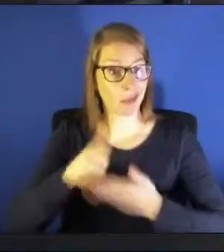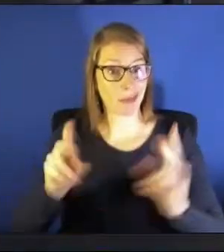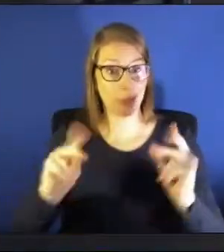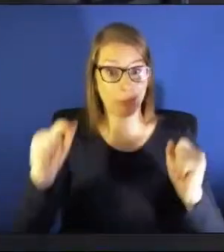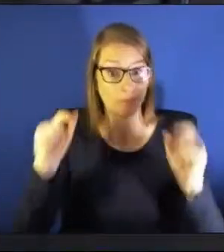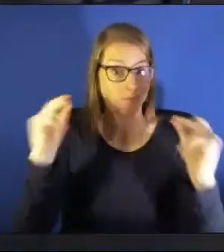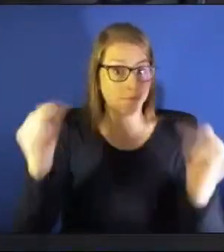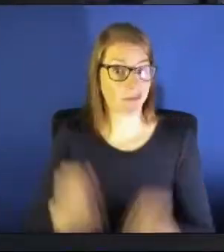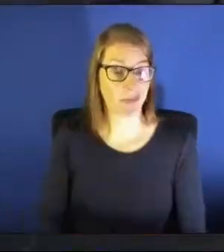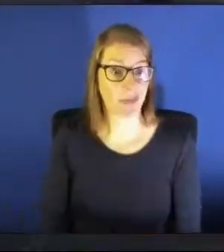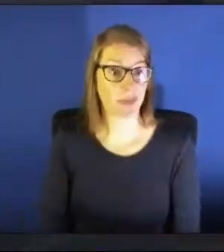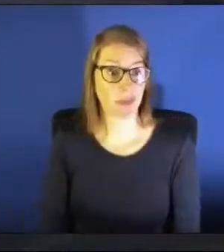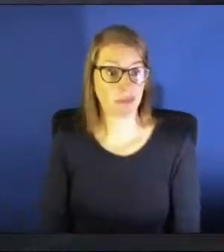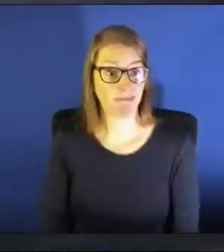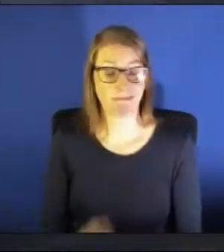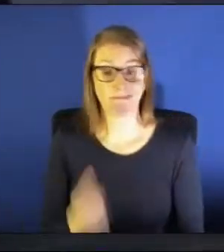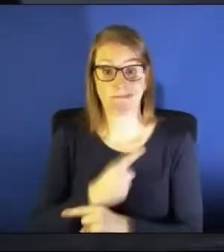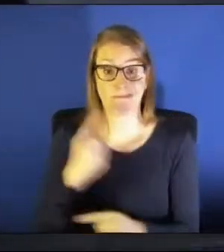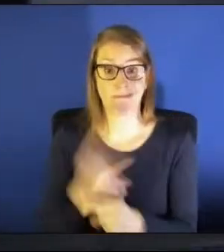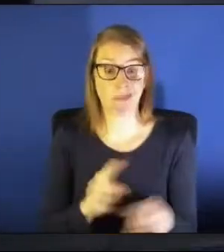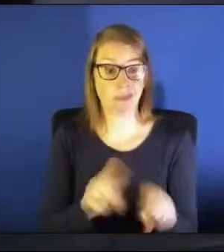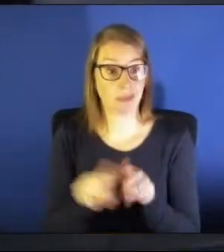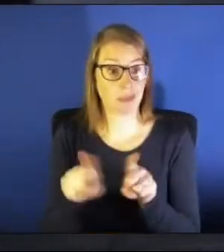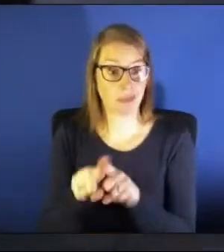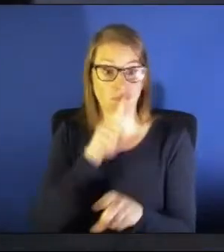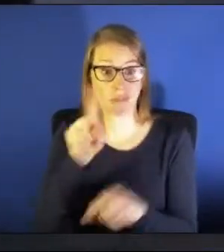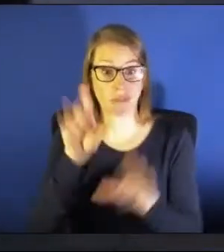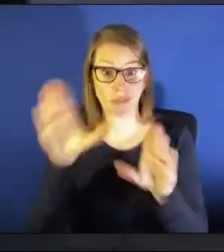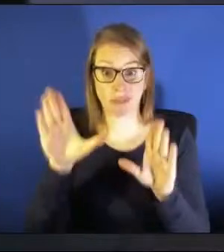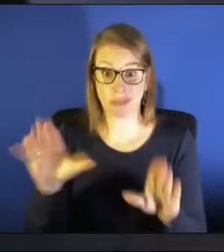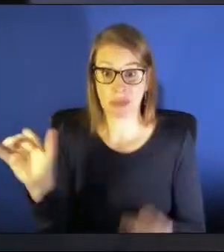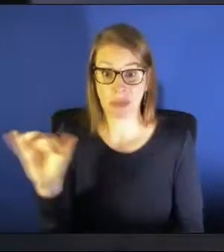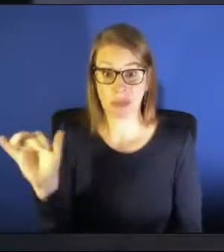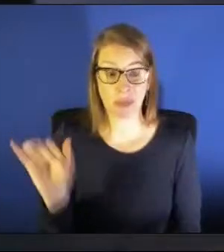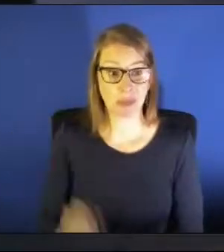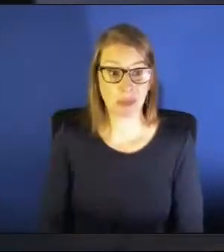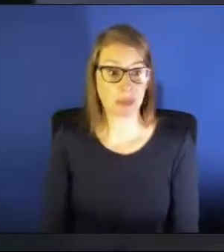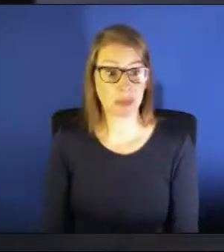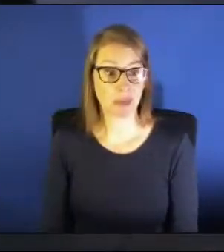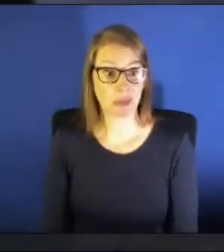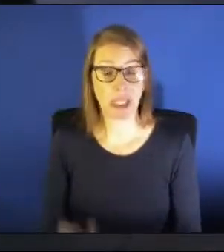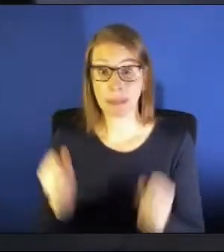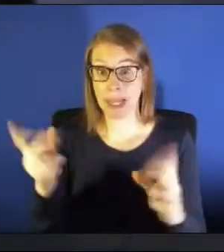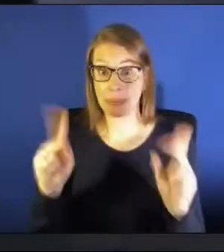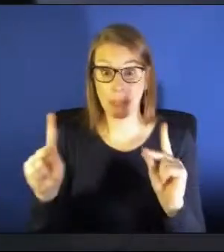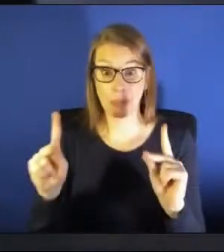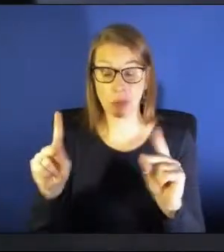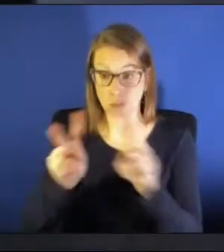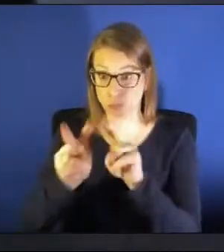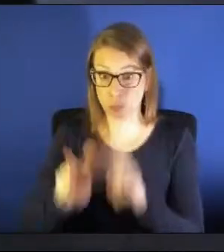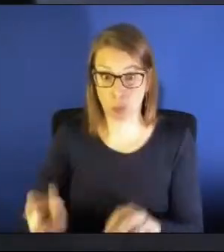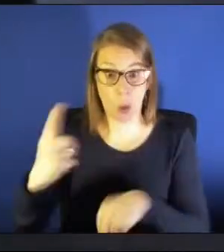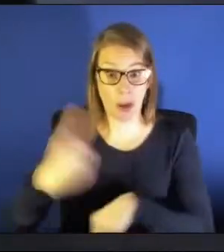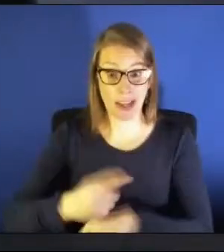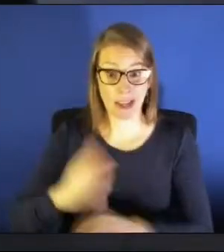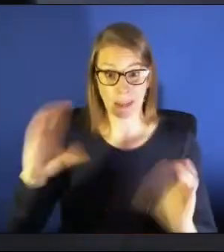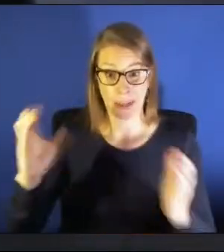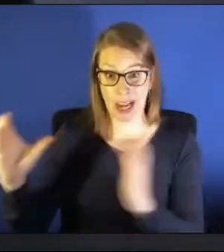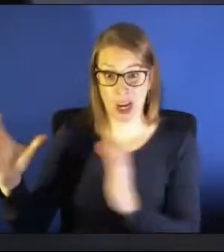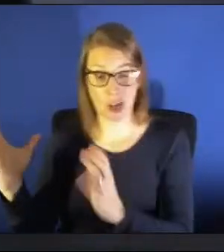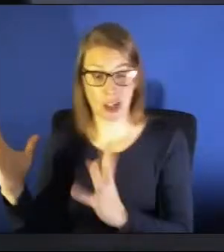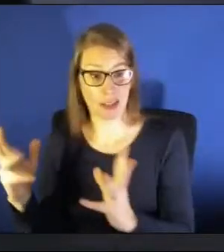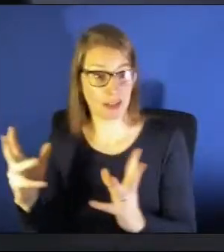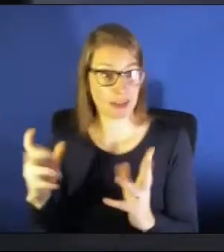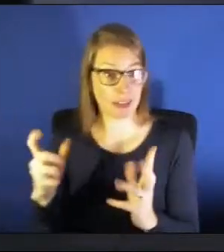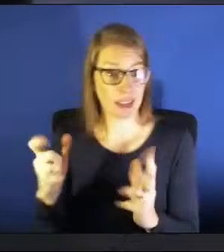here. Absolutely. It's also really great too when we get a whole lot of them in one day, and then we can actually compare, kind of see everything that we have that's